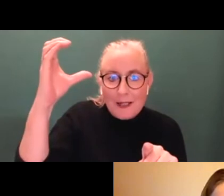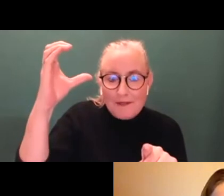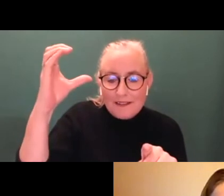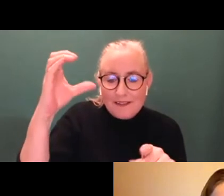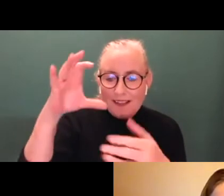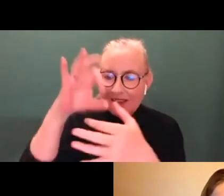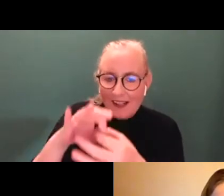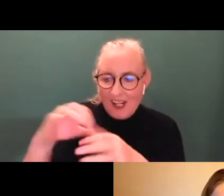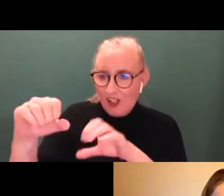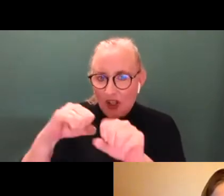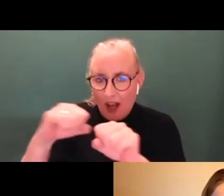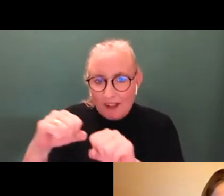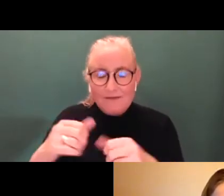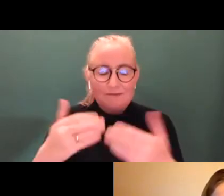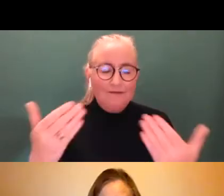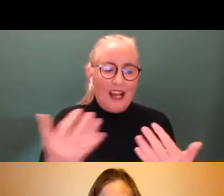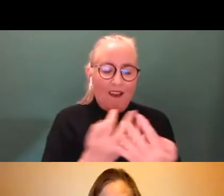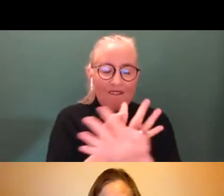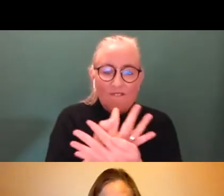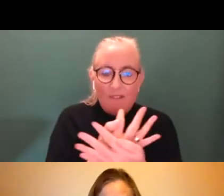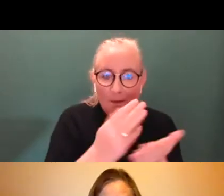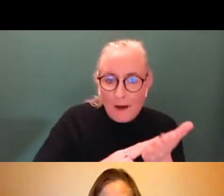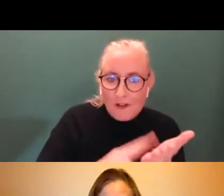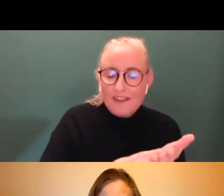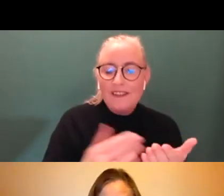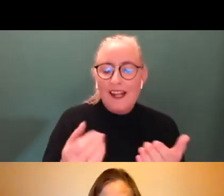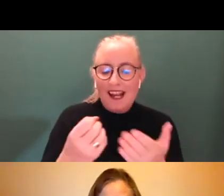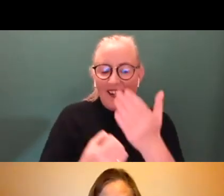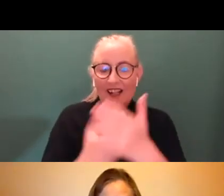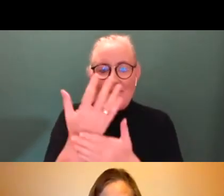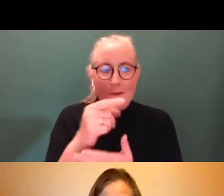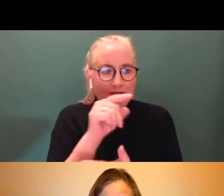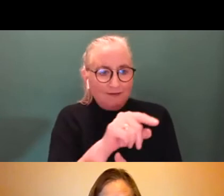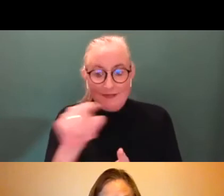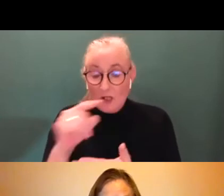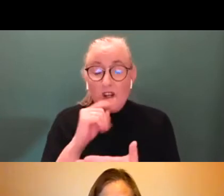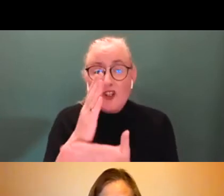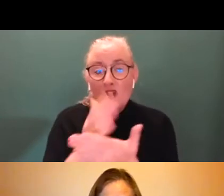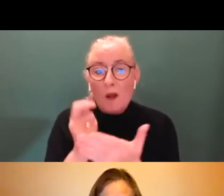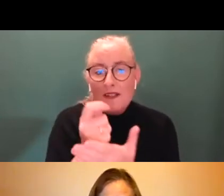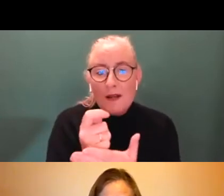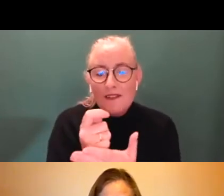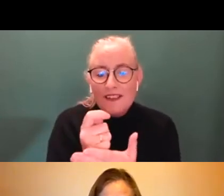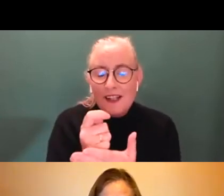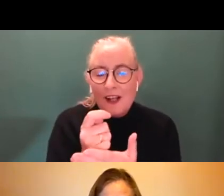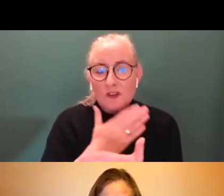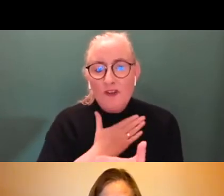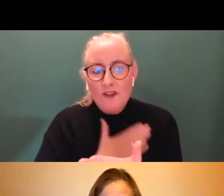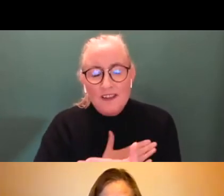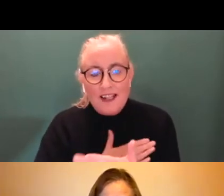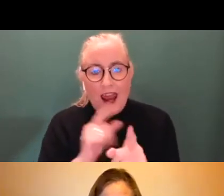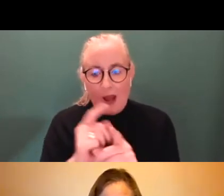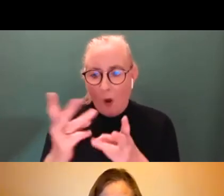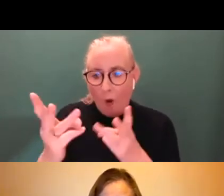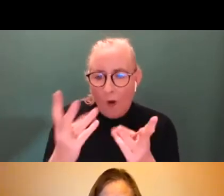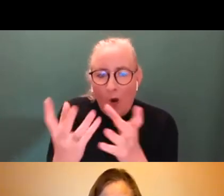the service for family members, demonstrating and developing those champions. So sometimes it was just a case of working with people that